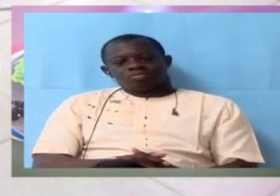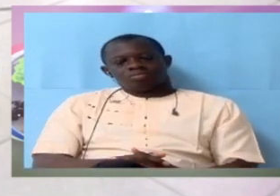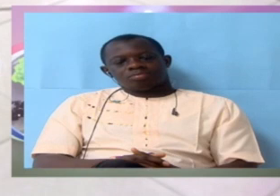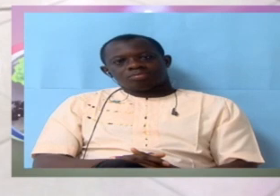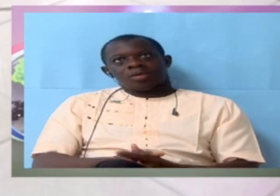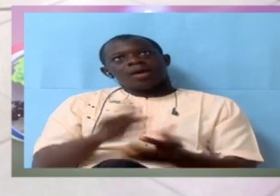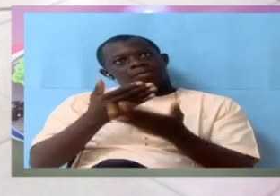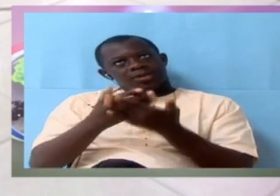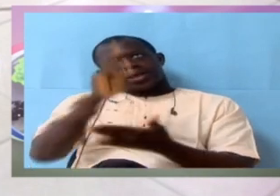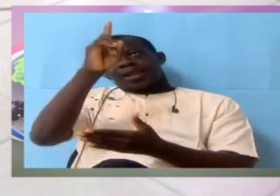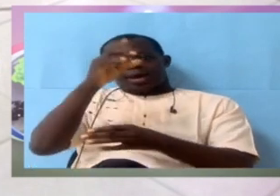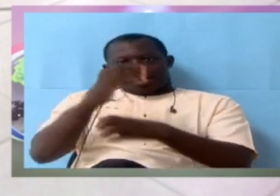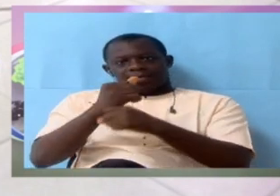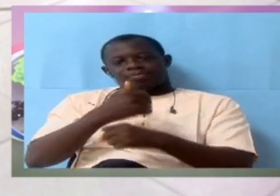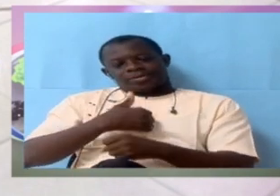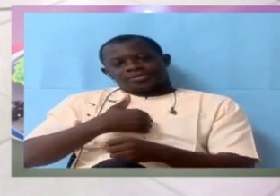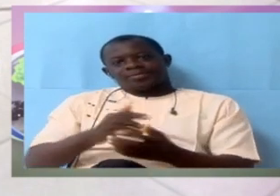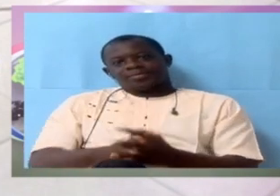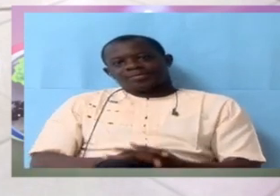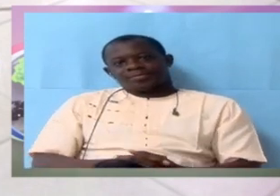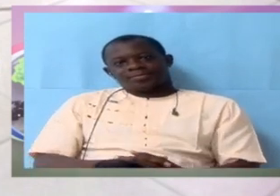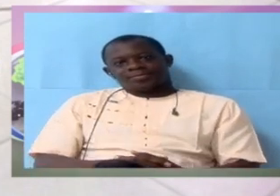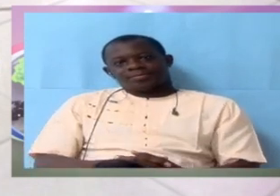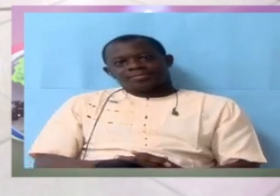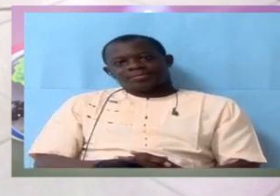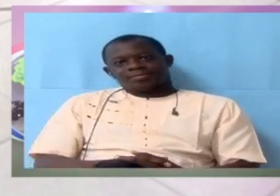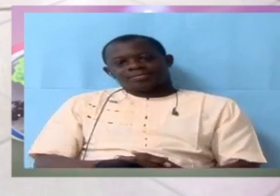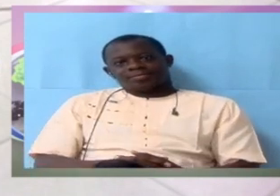God. Woto alama ale ndema.